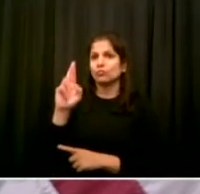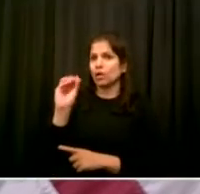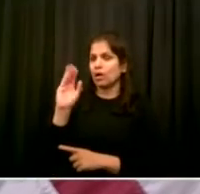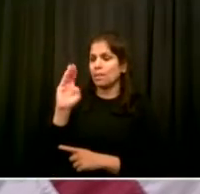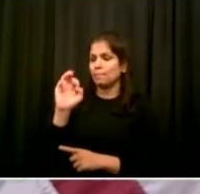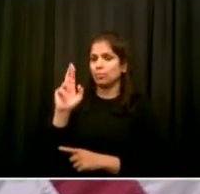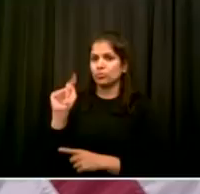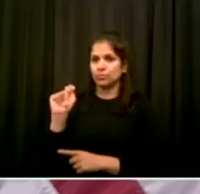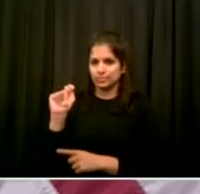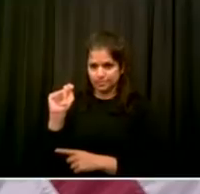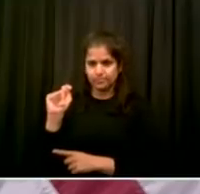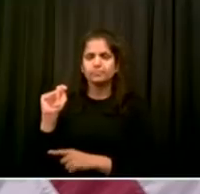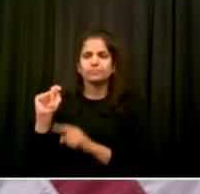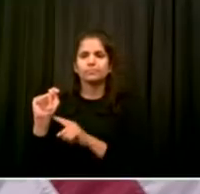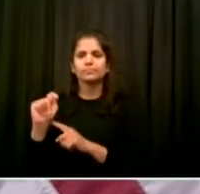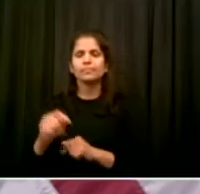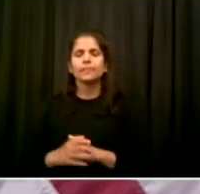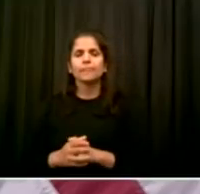Robert?